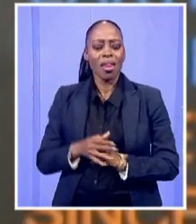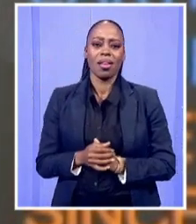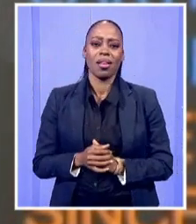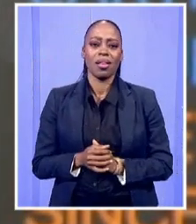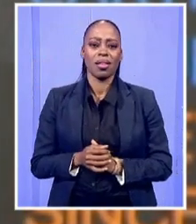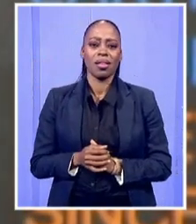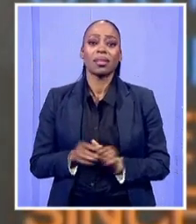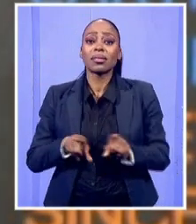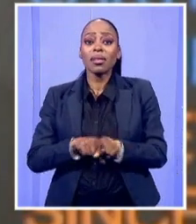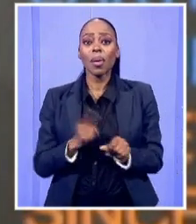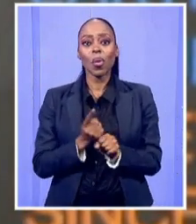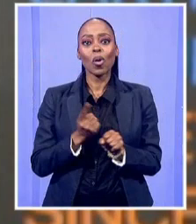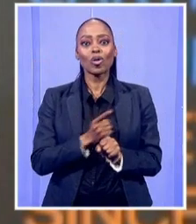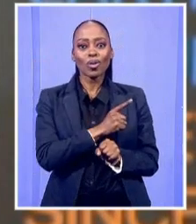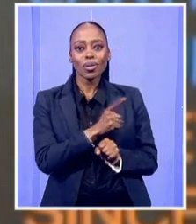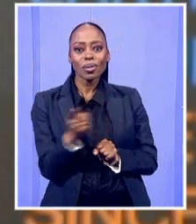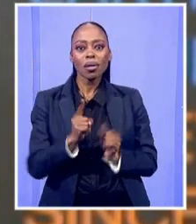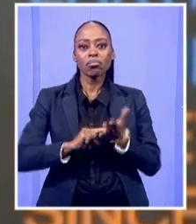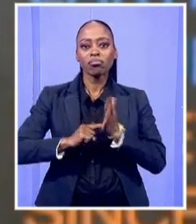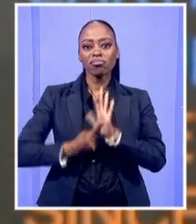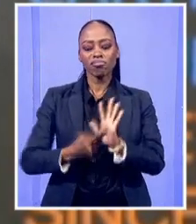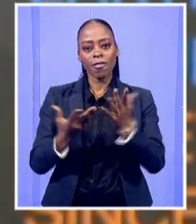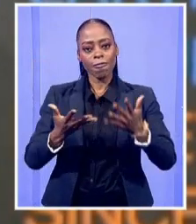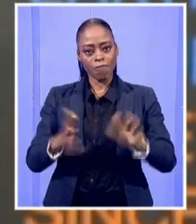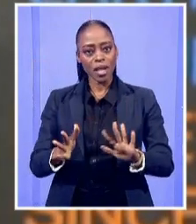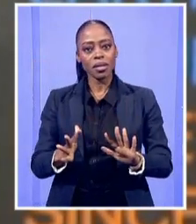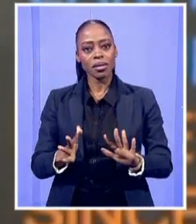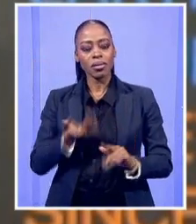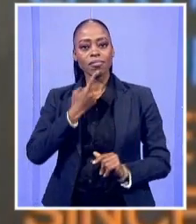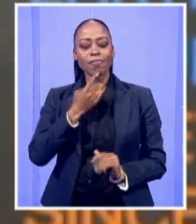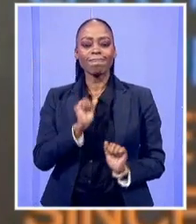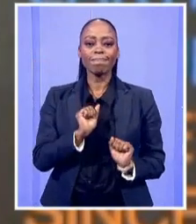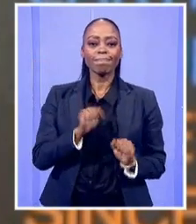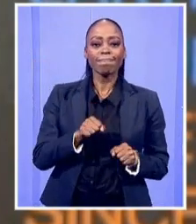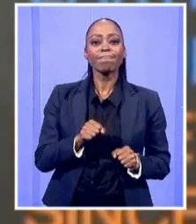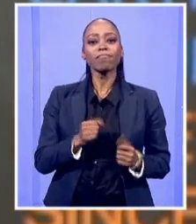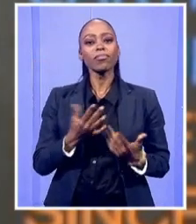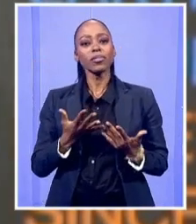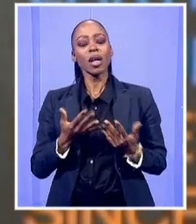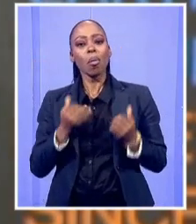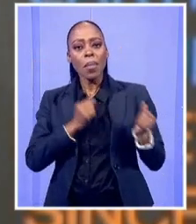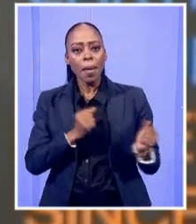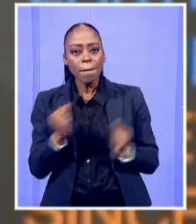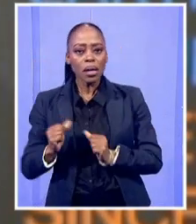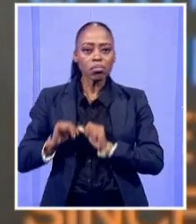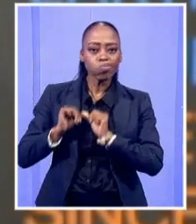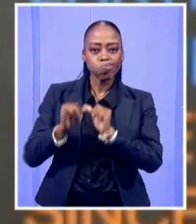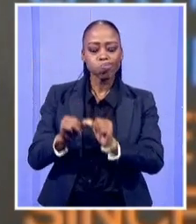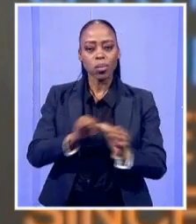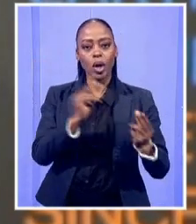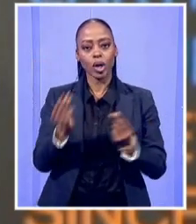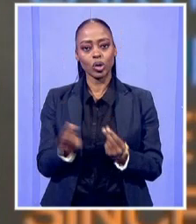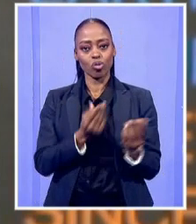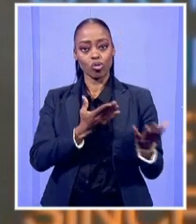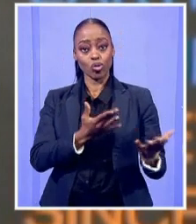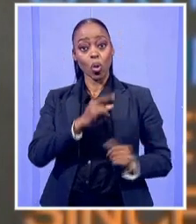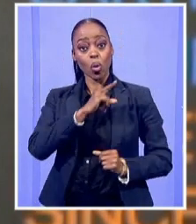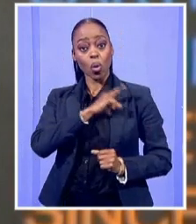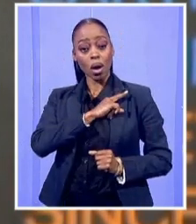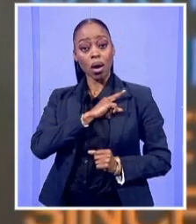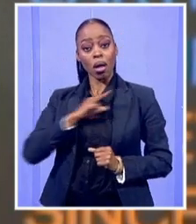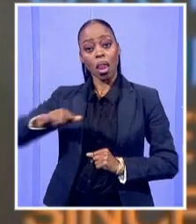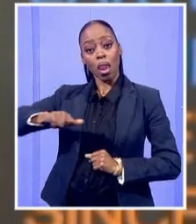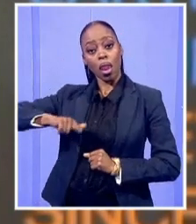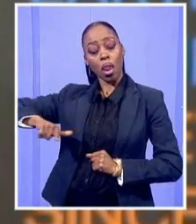And this has demonstrated that it is, and it will continue to do so. Because a growing